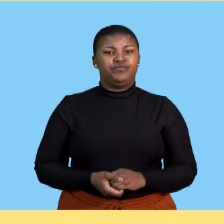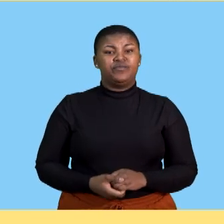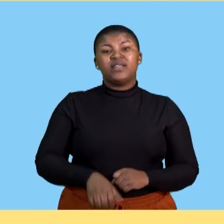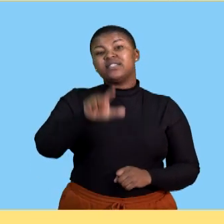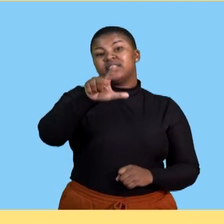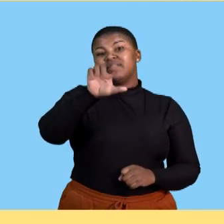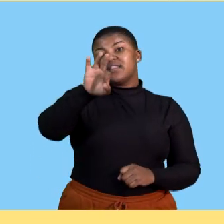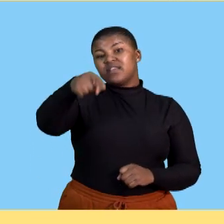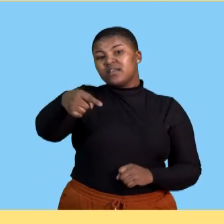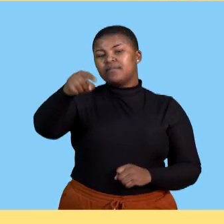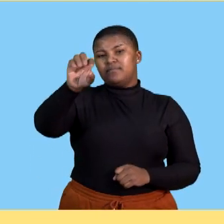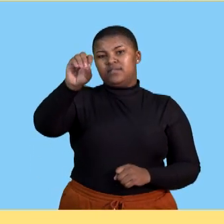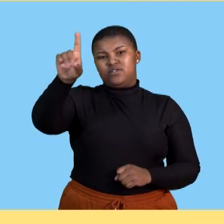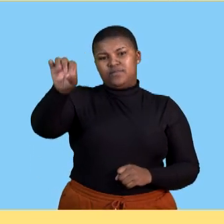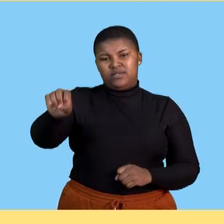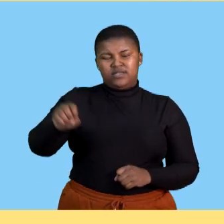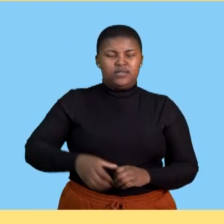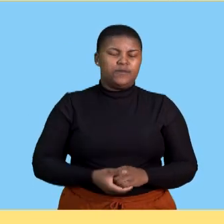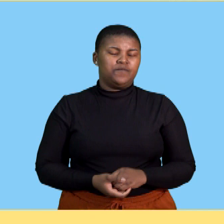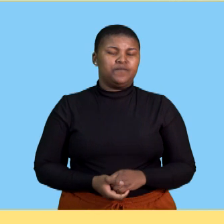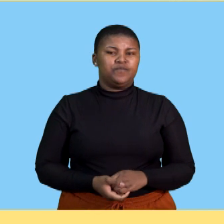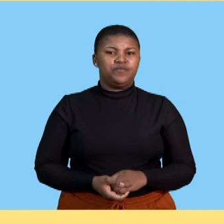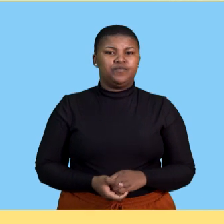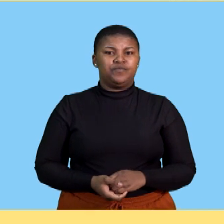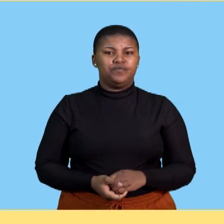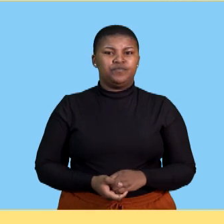2022. You get 73%.